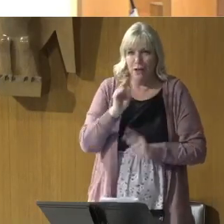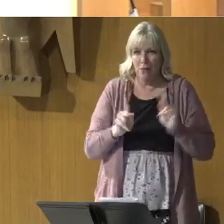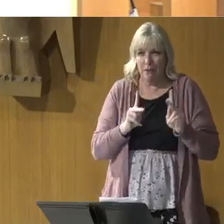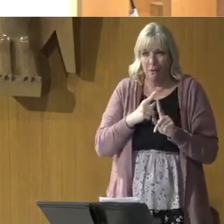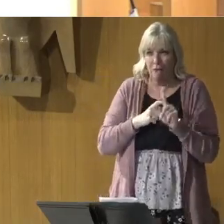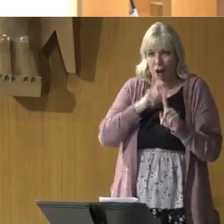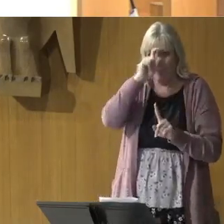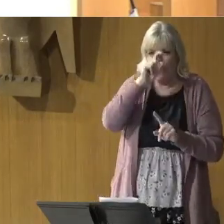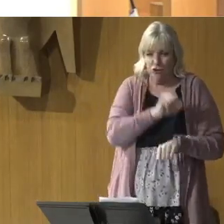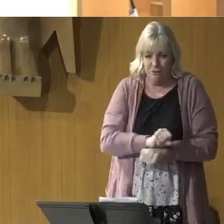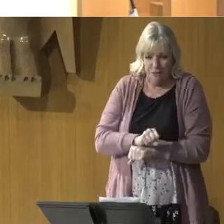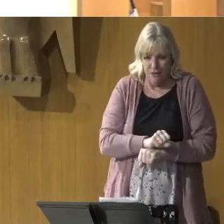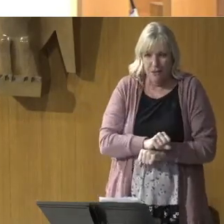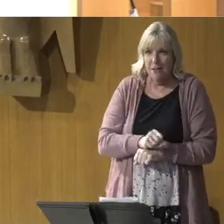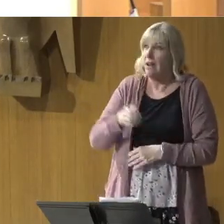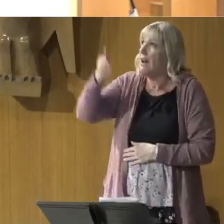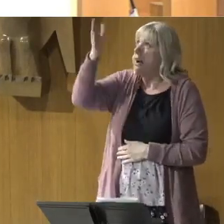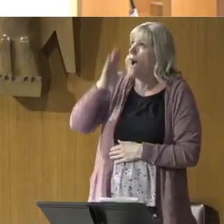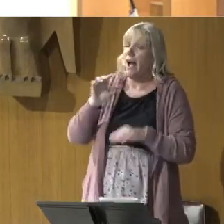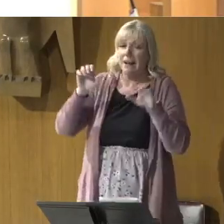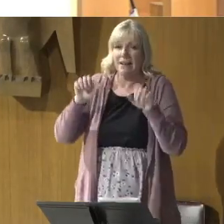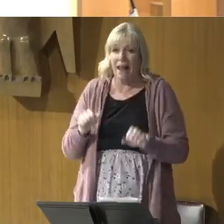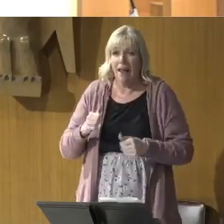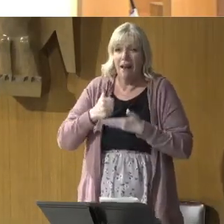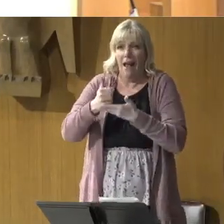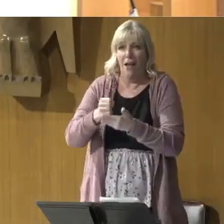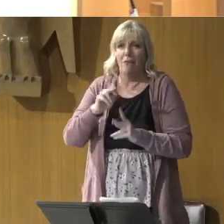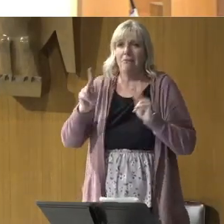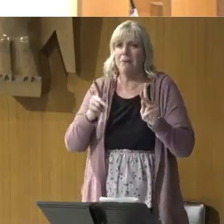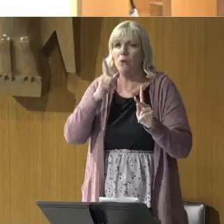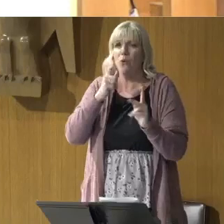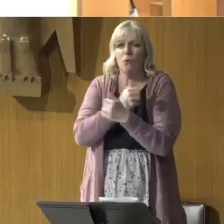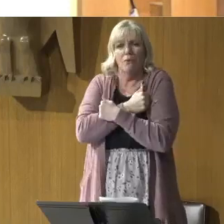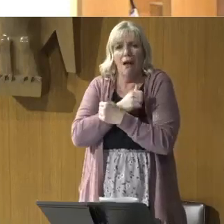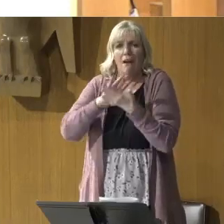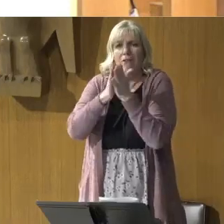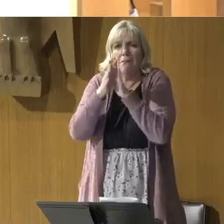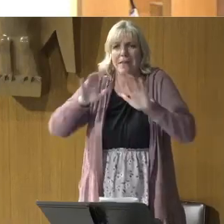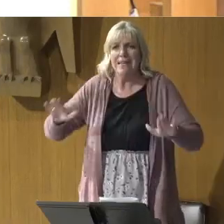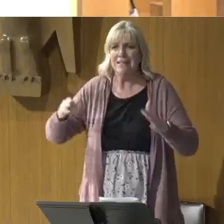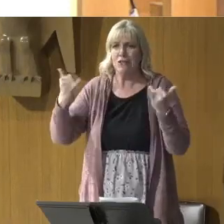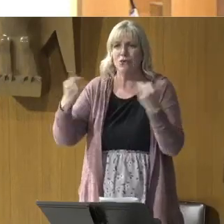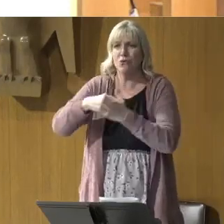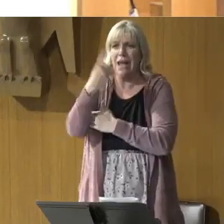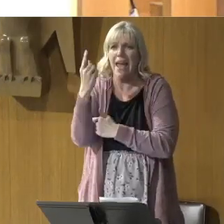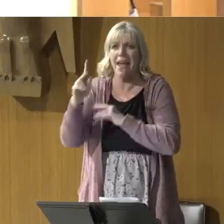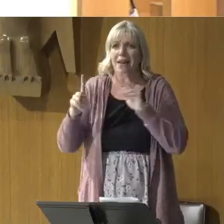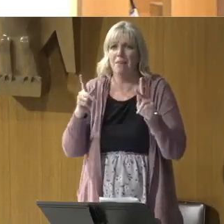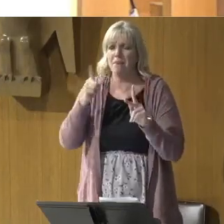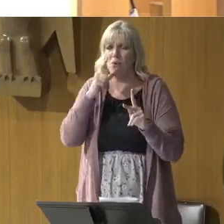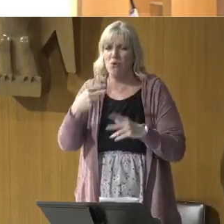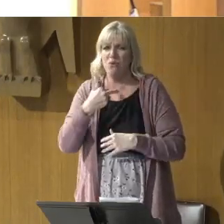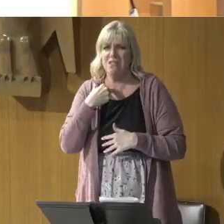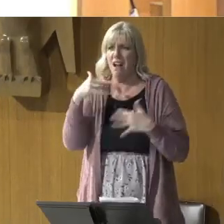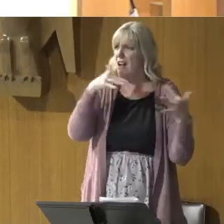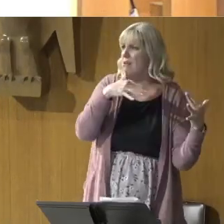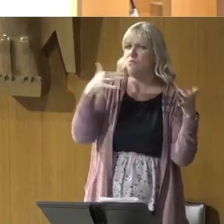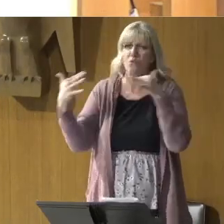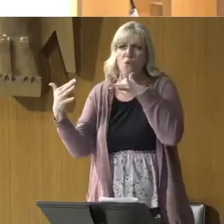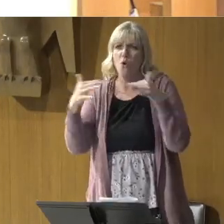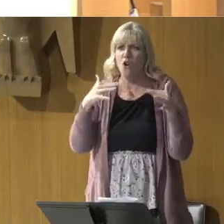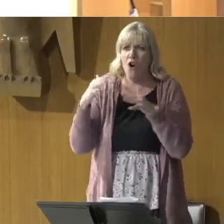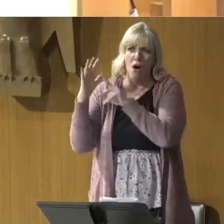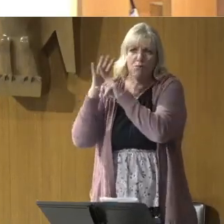God can work through lovers of peace in the world today to redeem those who are caught in the crossfires of war and